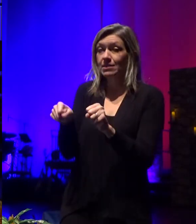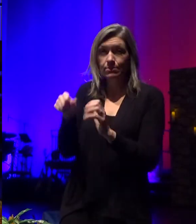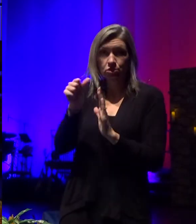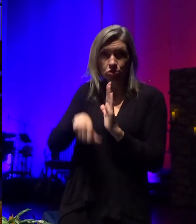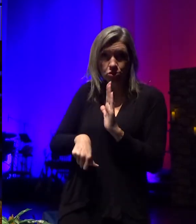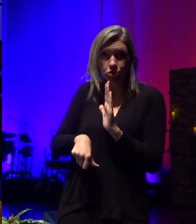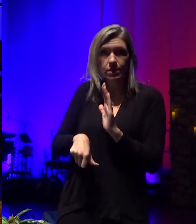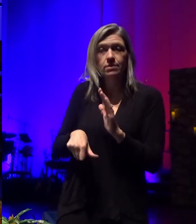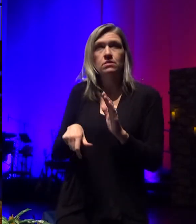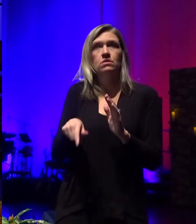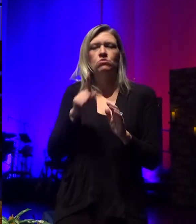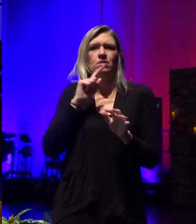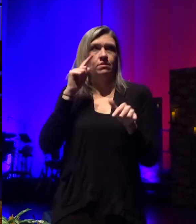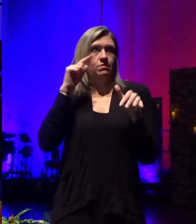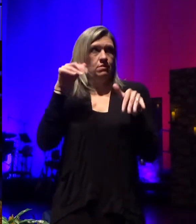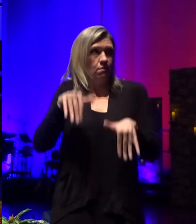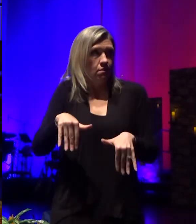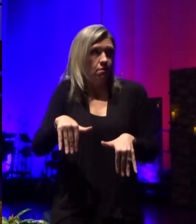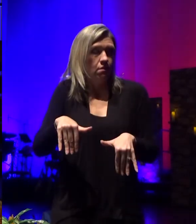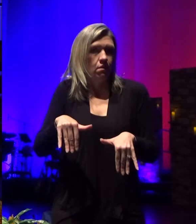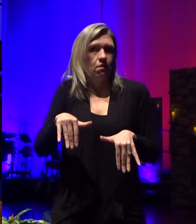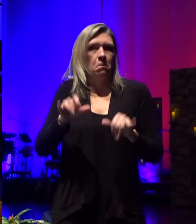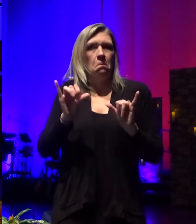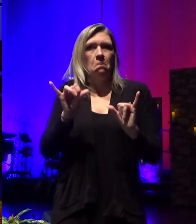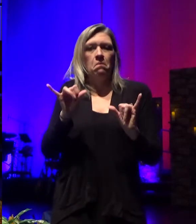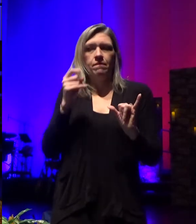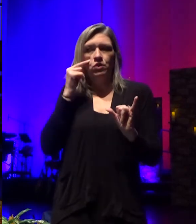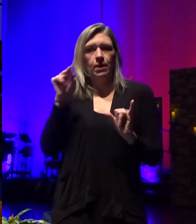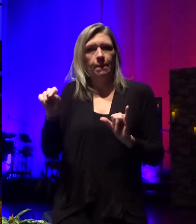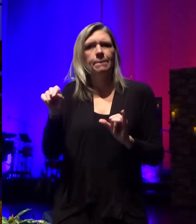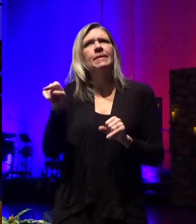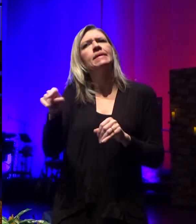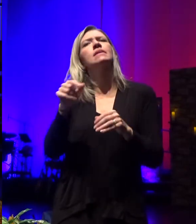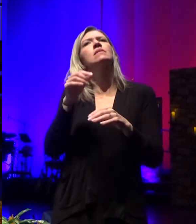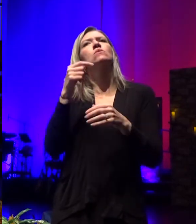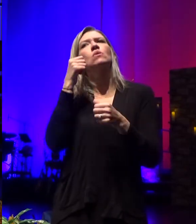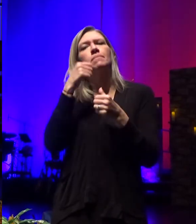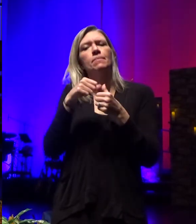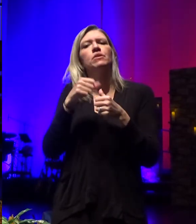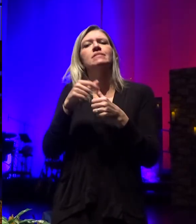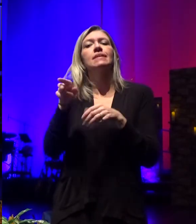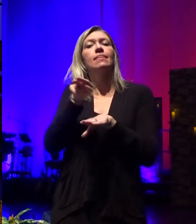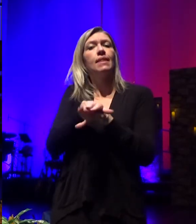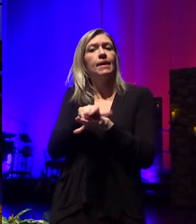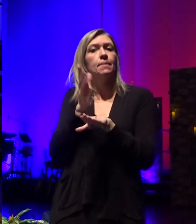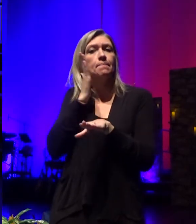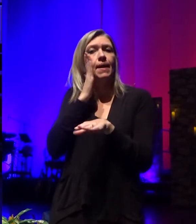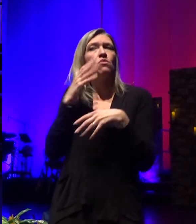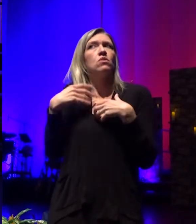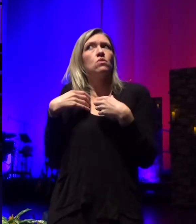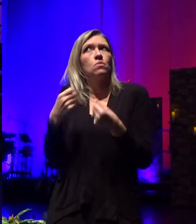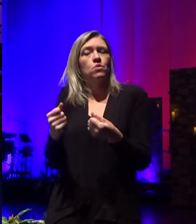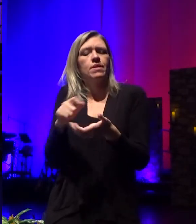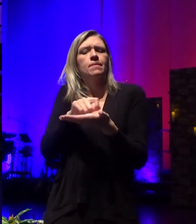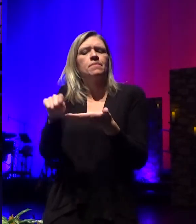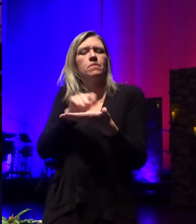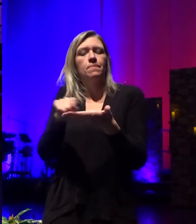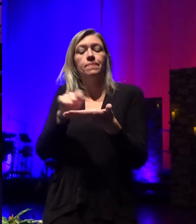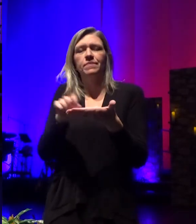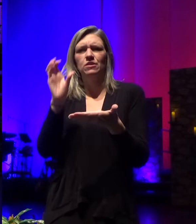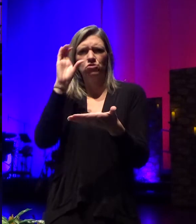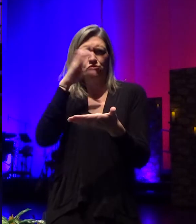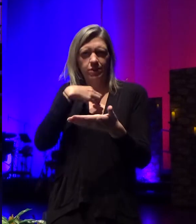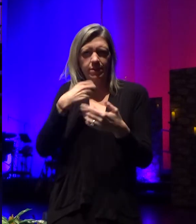shocking and yet opening to him. And he says, as he lay in bed recuperating, he wrote these words. Then a strange thing happened.